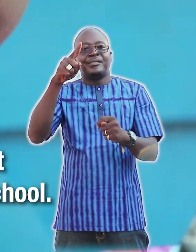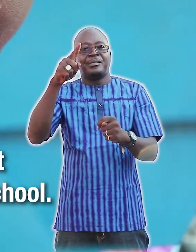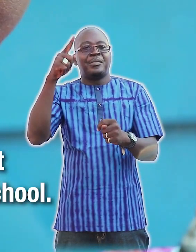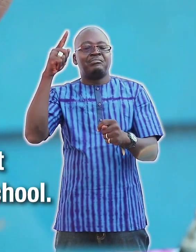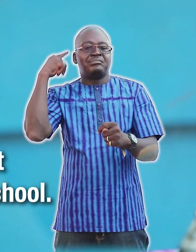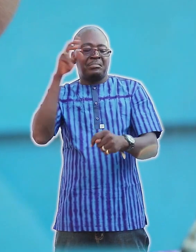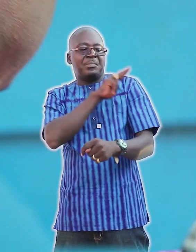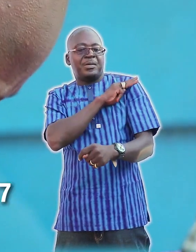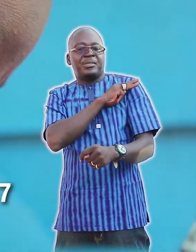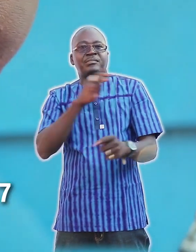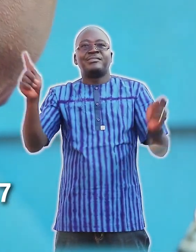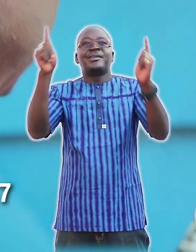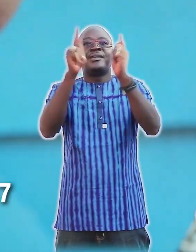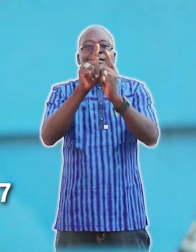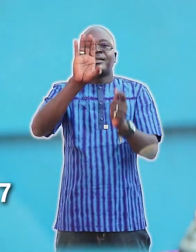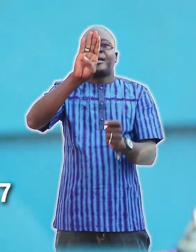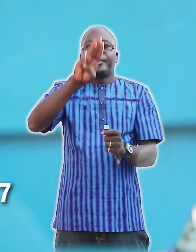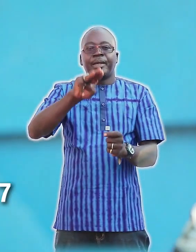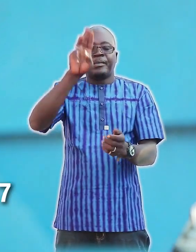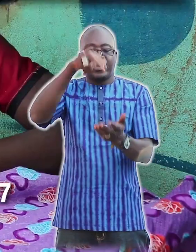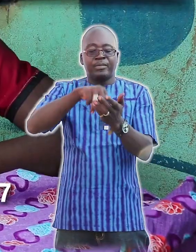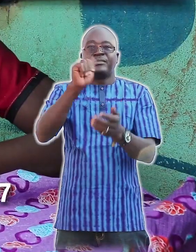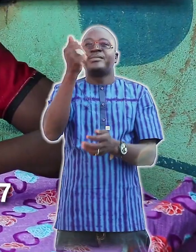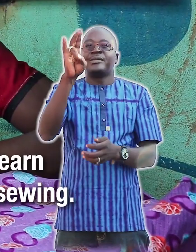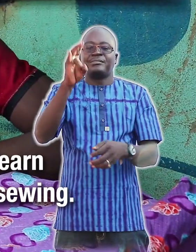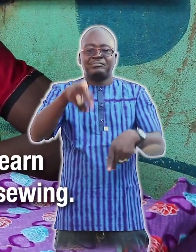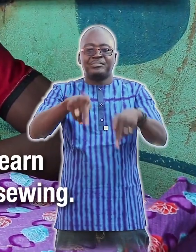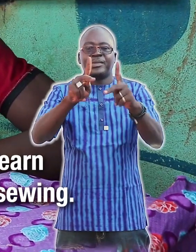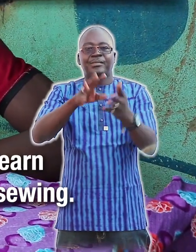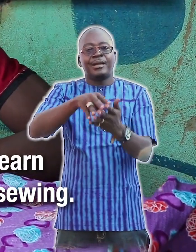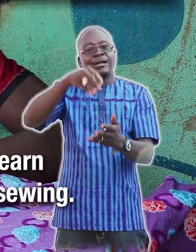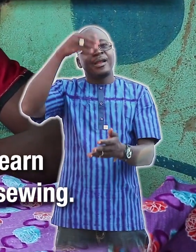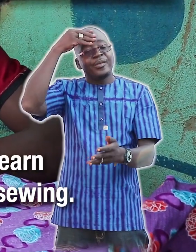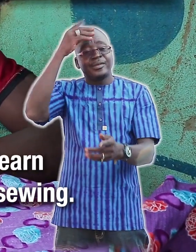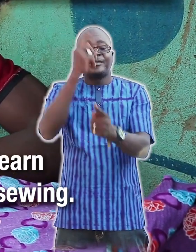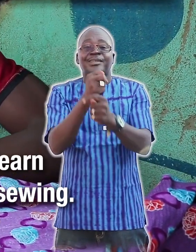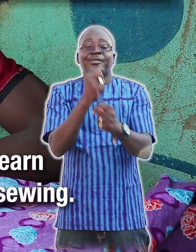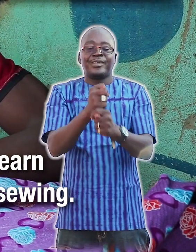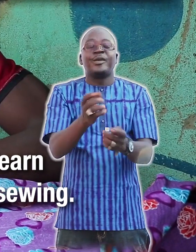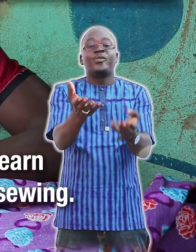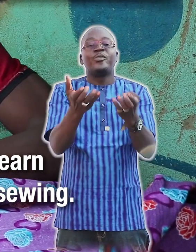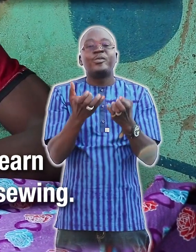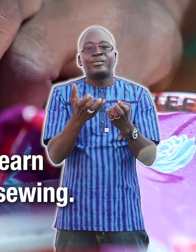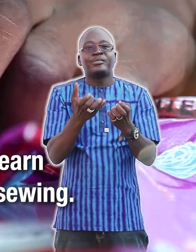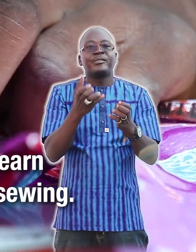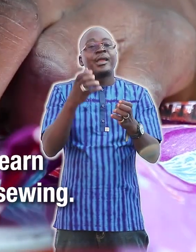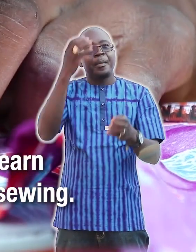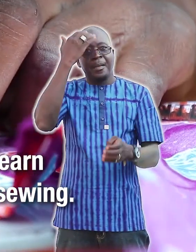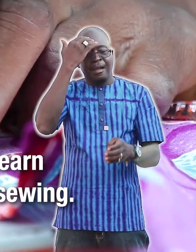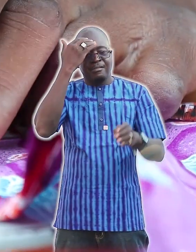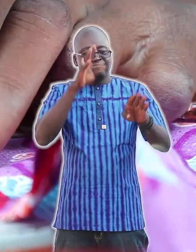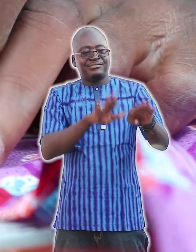of primary school. Mohamed met CBM in 2017, which enables him today to learn the trade of his choice, namely